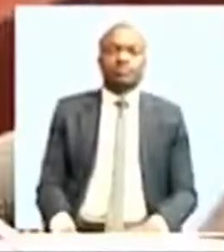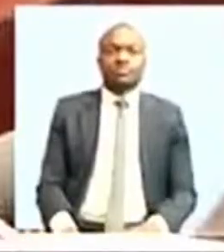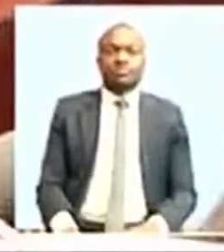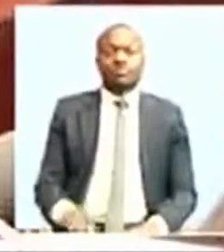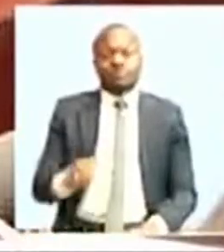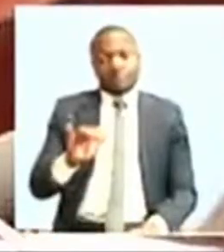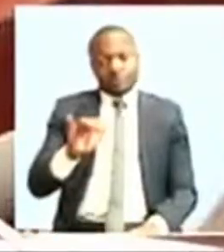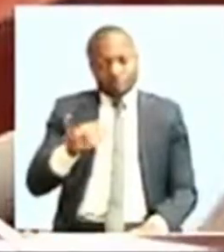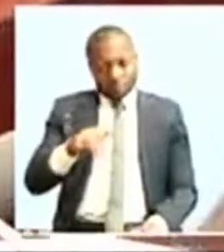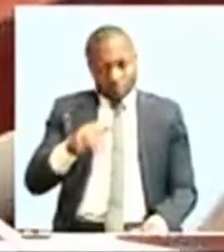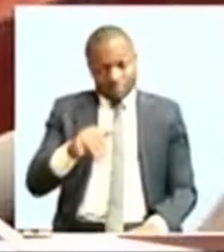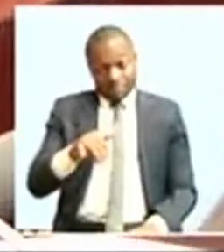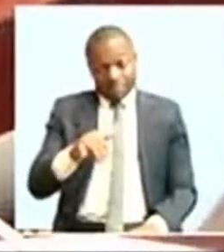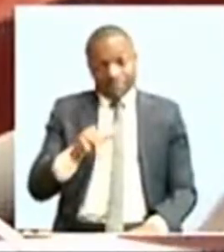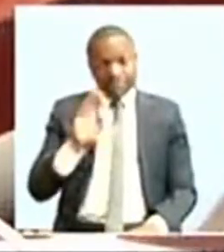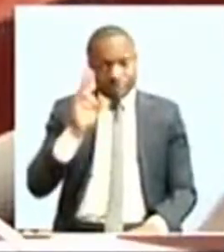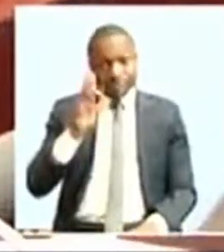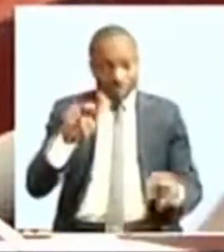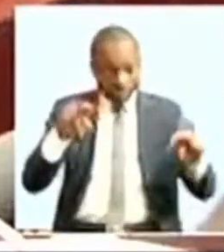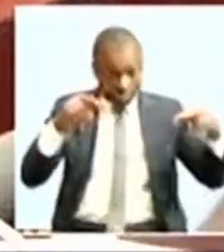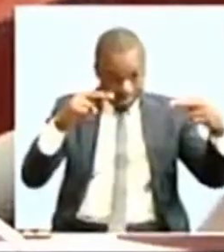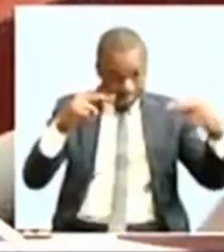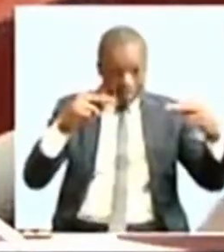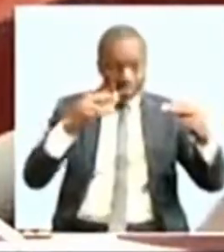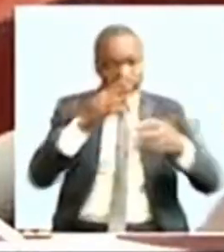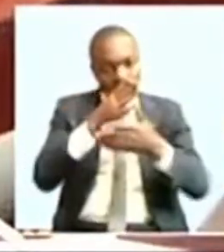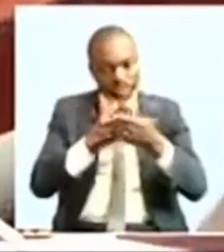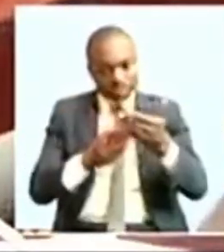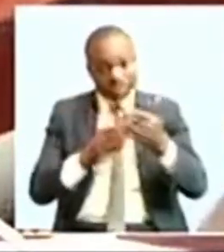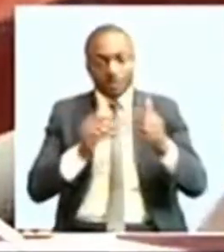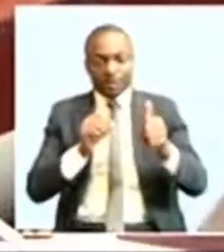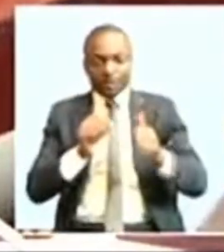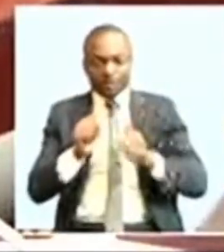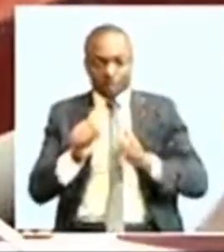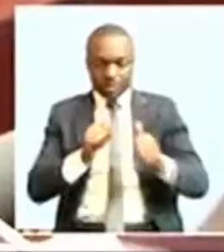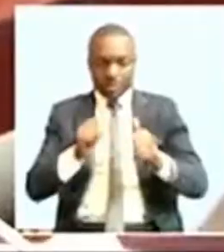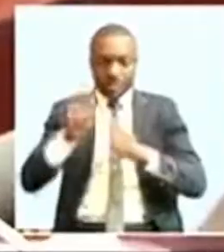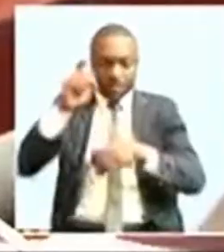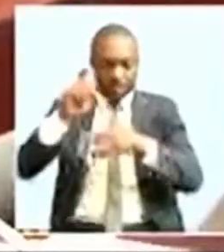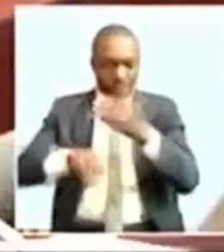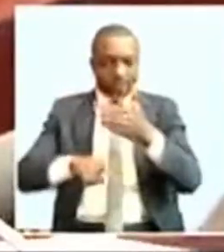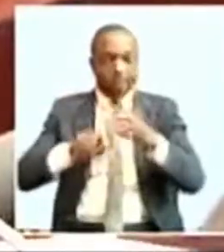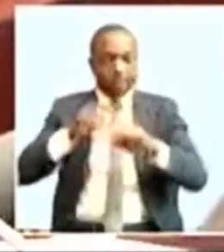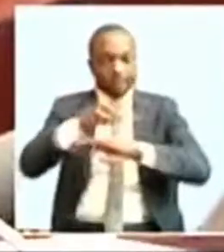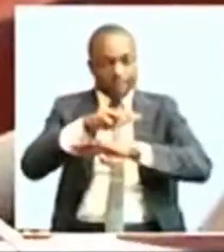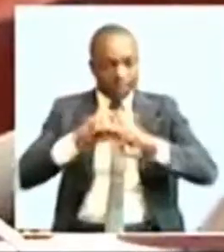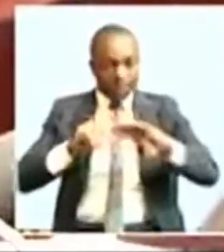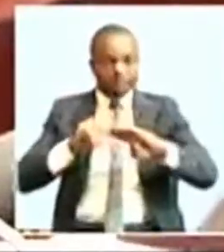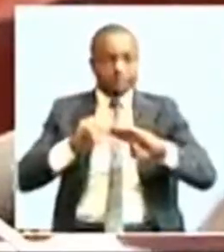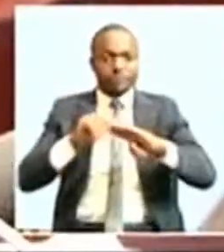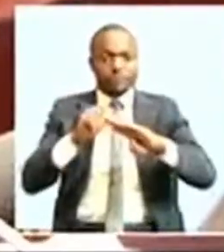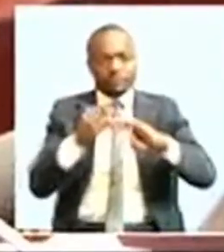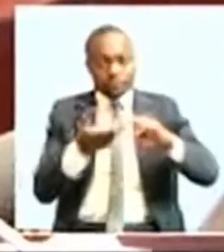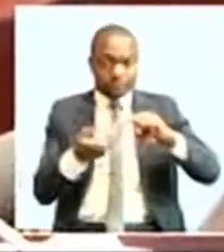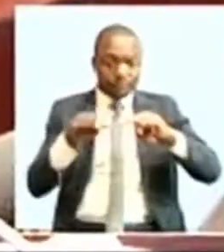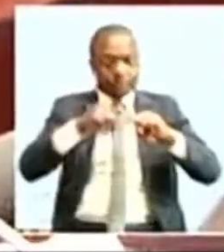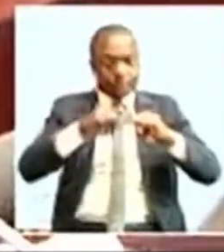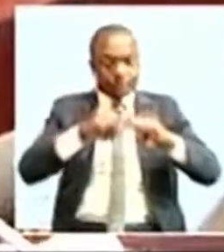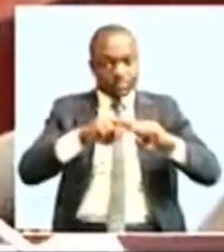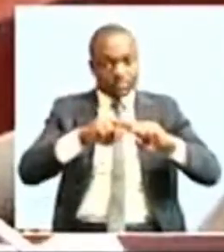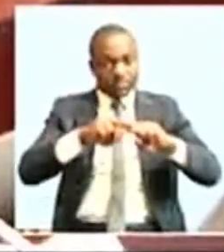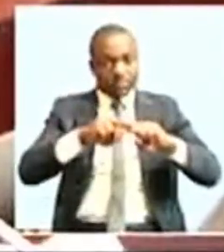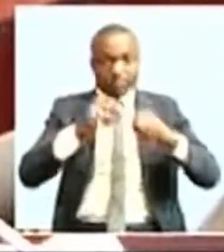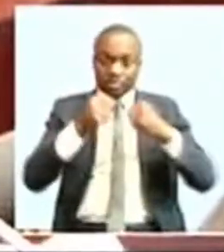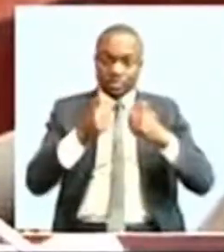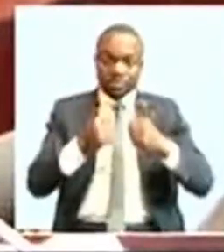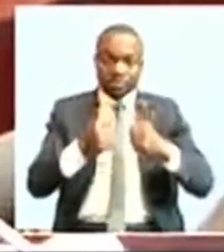Yes, with regards to that, we will face some administrative costs, because it's also calling for enhanced surveillance as well